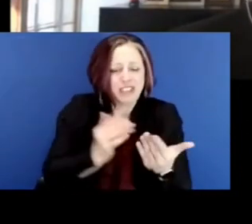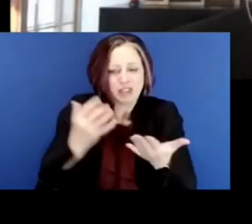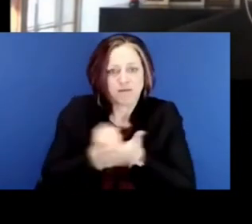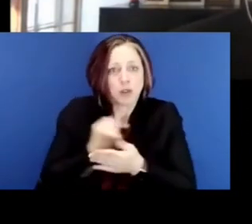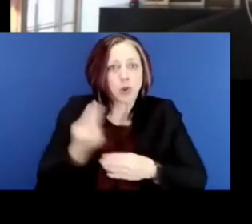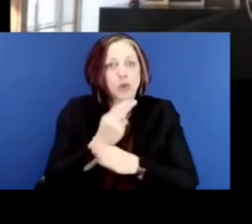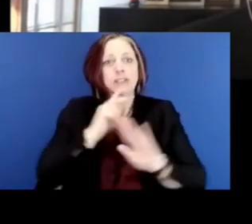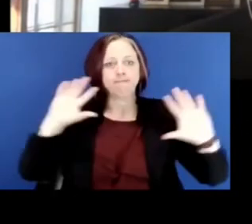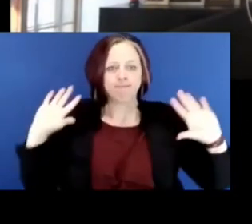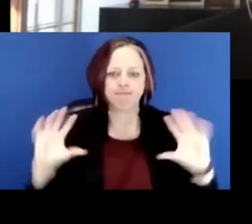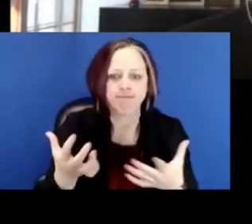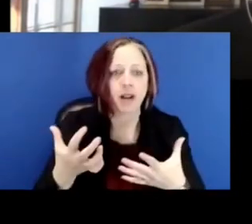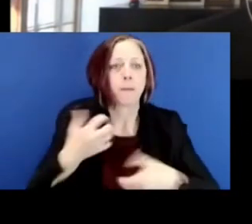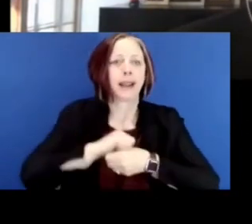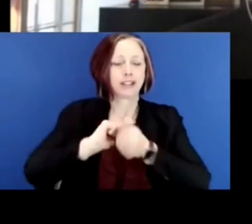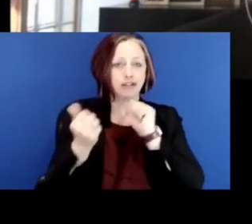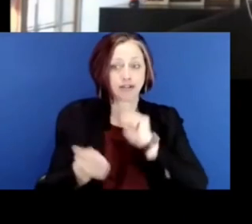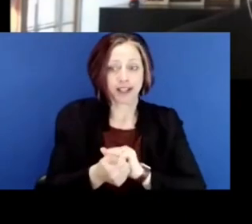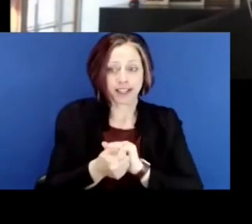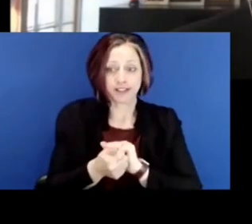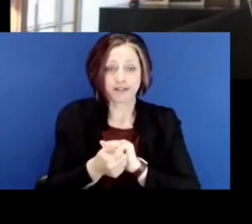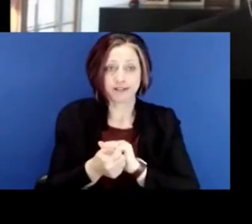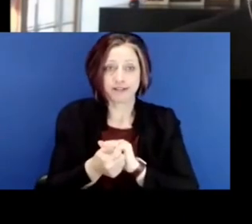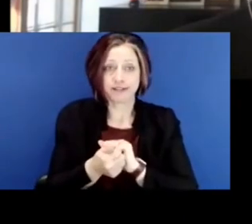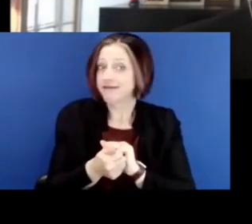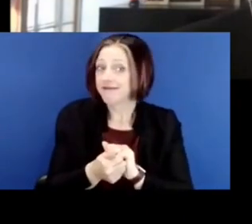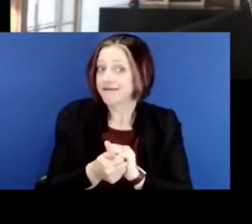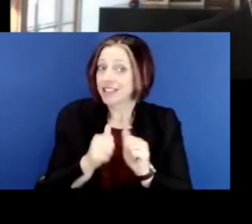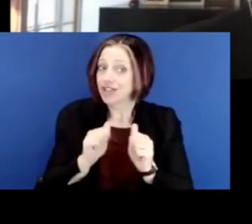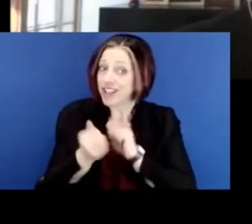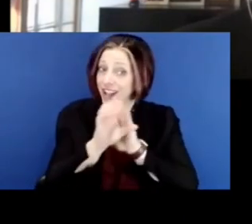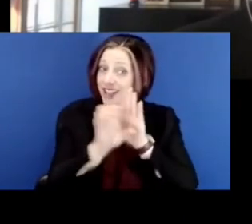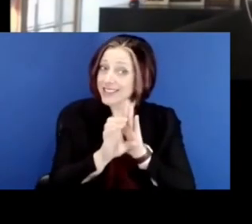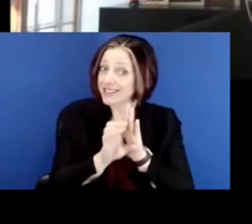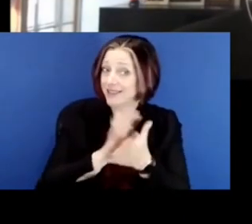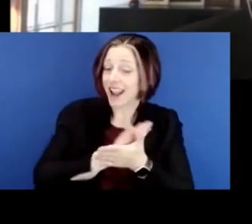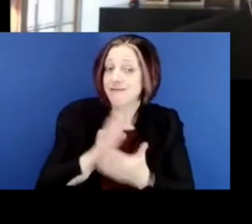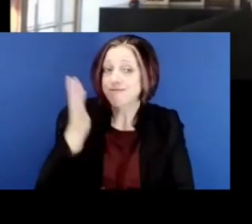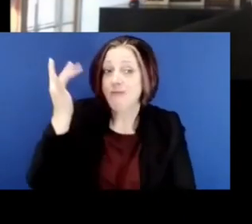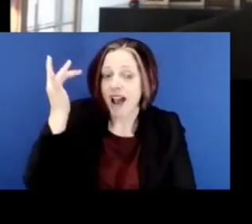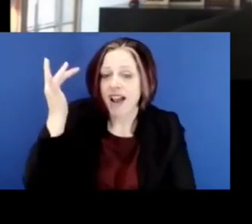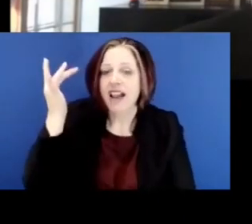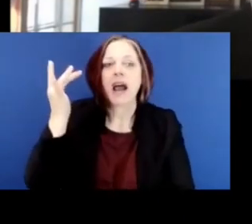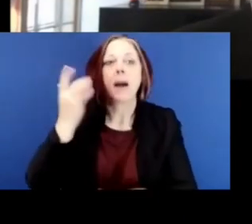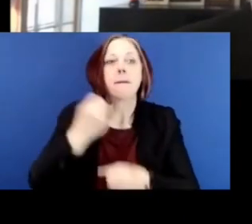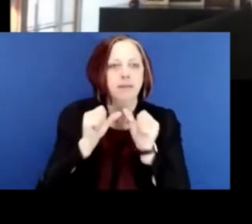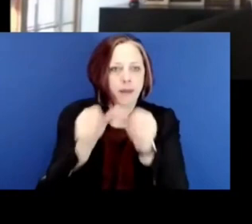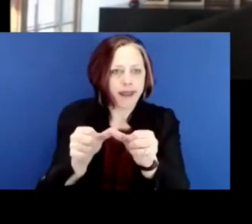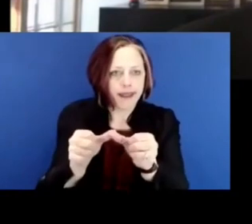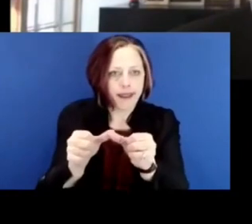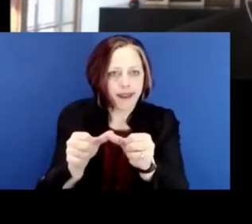let's come together and let's make the change. And the beauty of changing the constitution is it makes the change permanent.